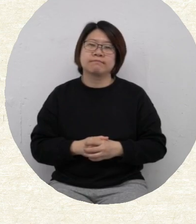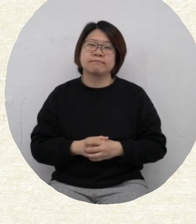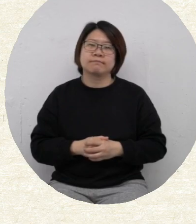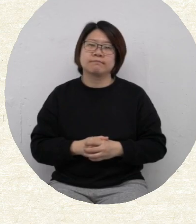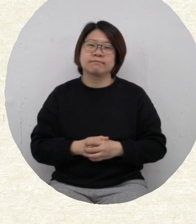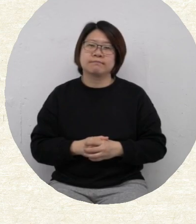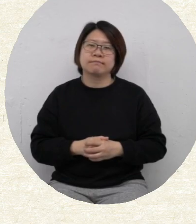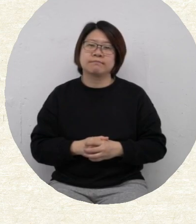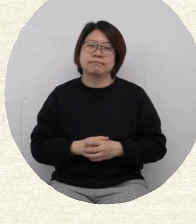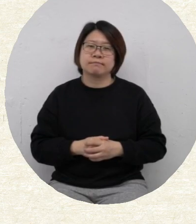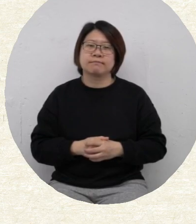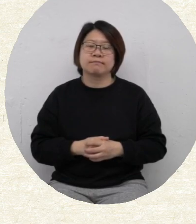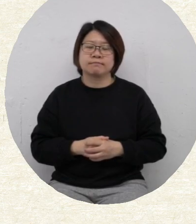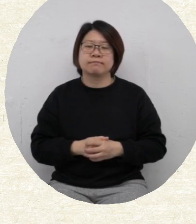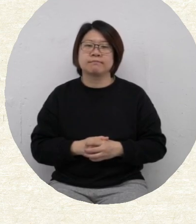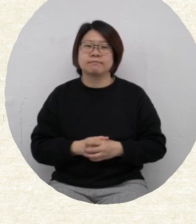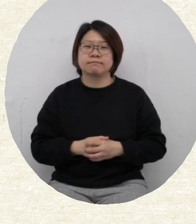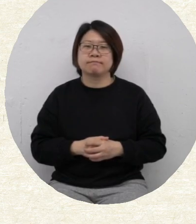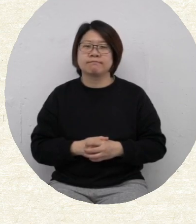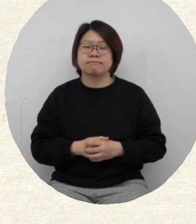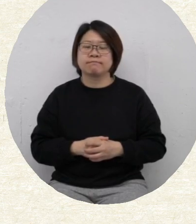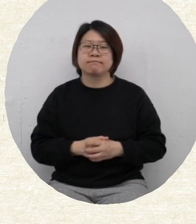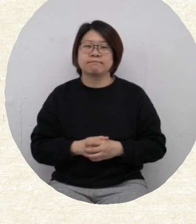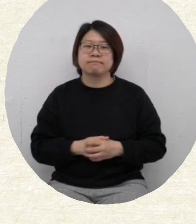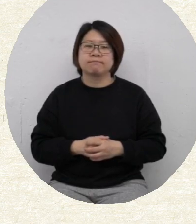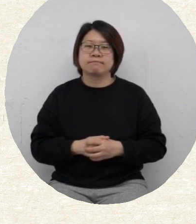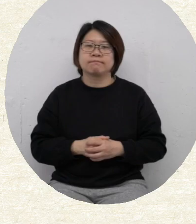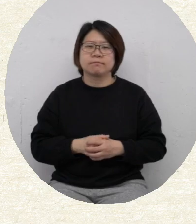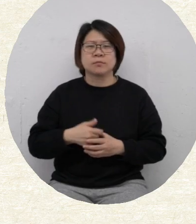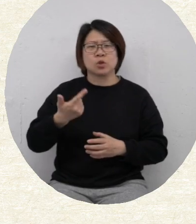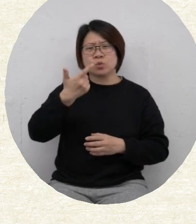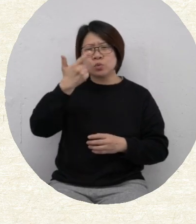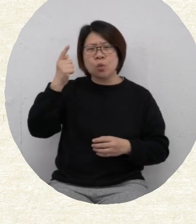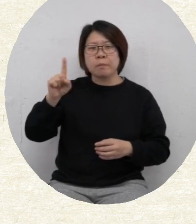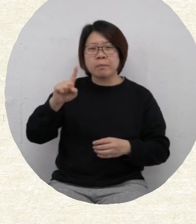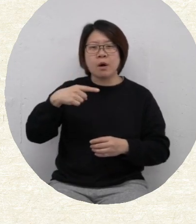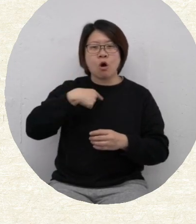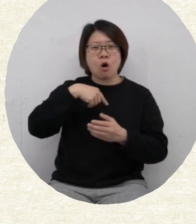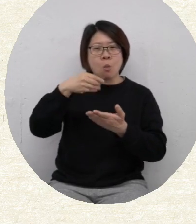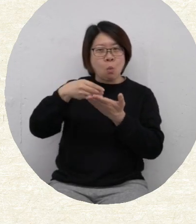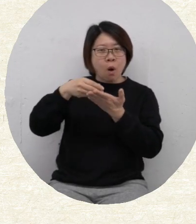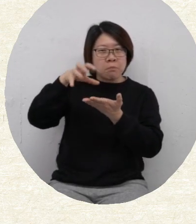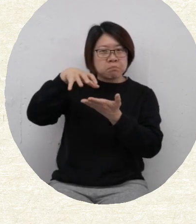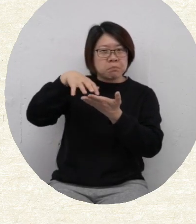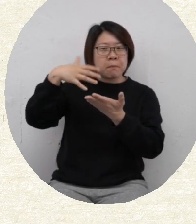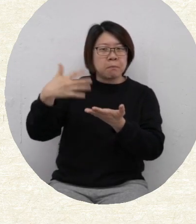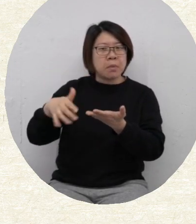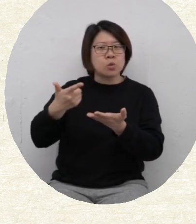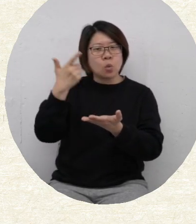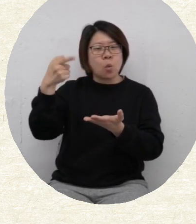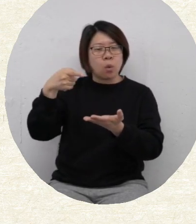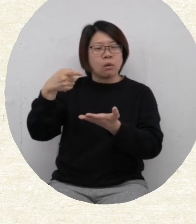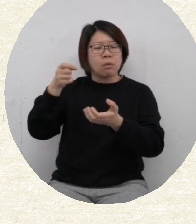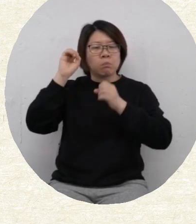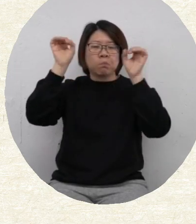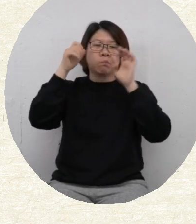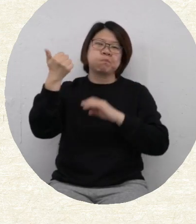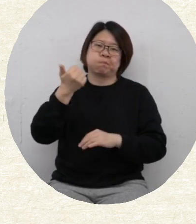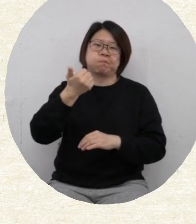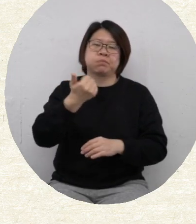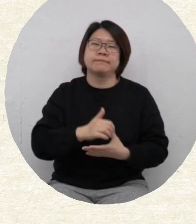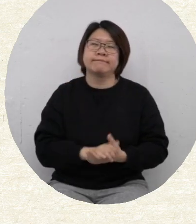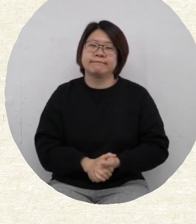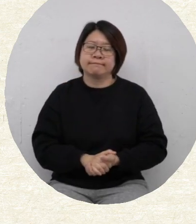working, when I'm just noticing and observing and drawing from it. And that could take some years. And